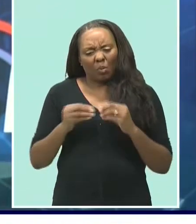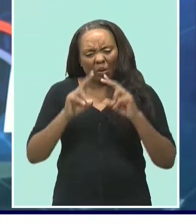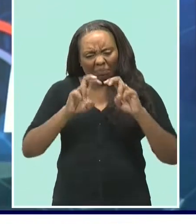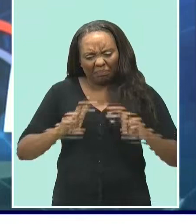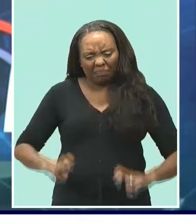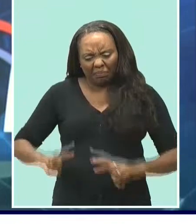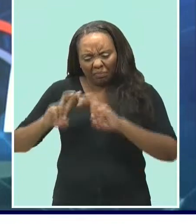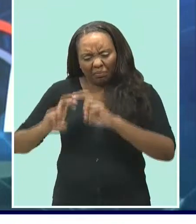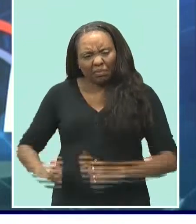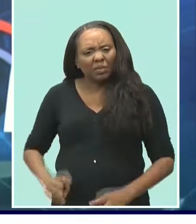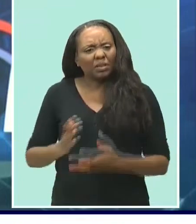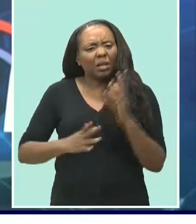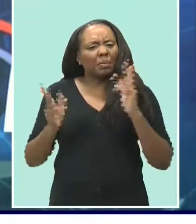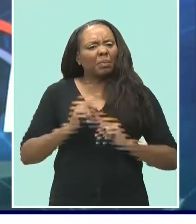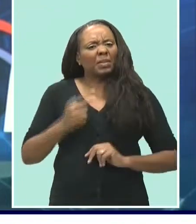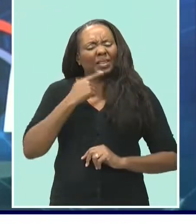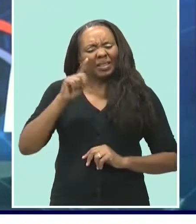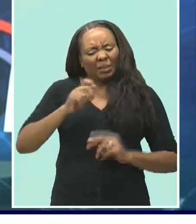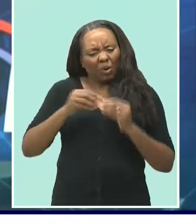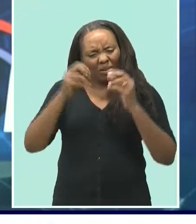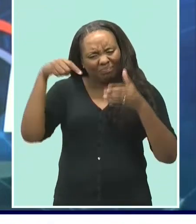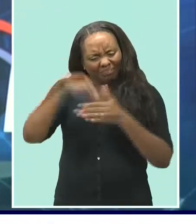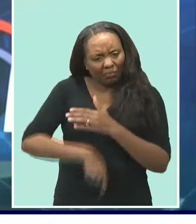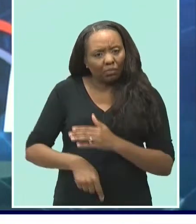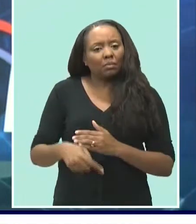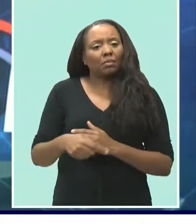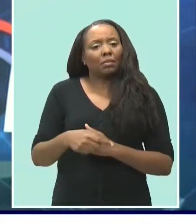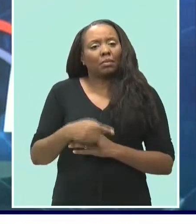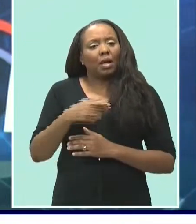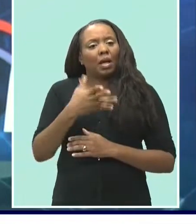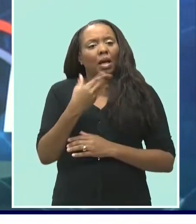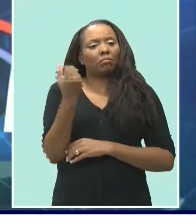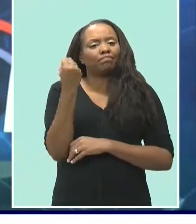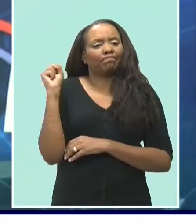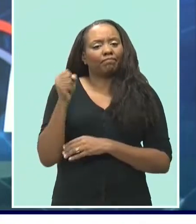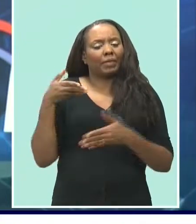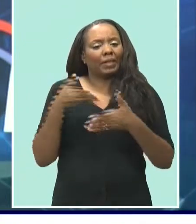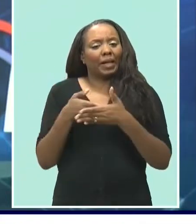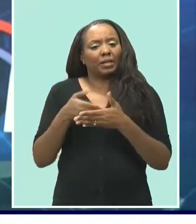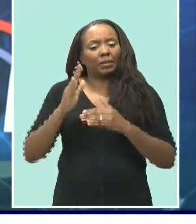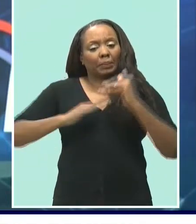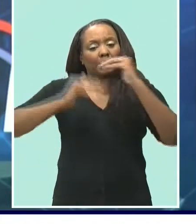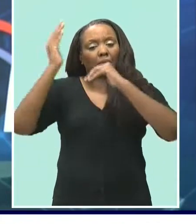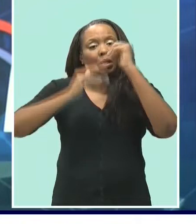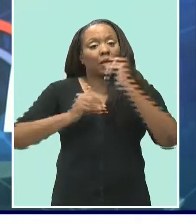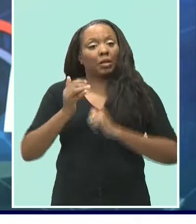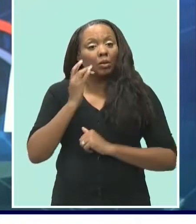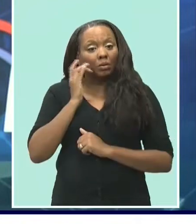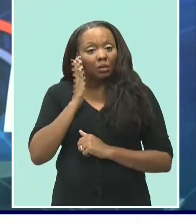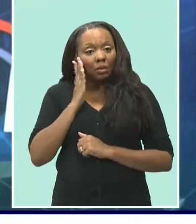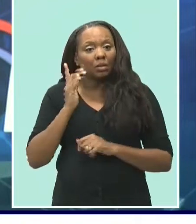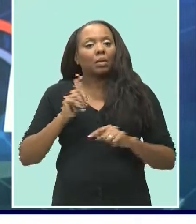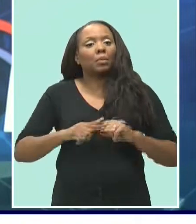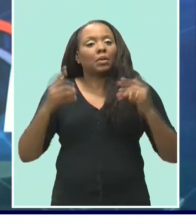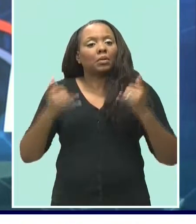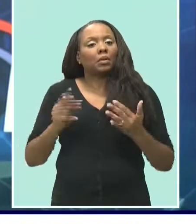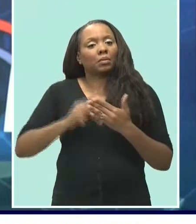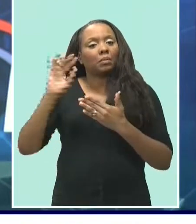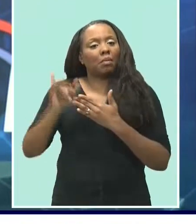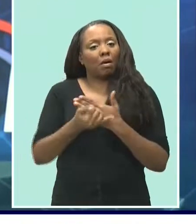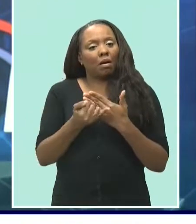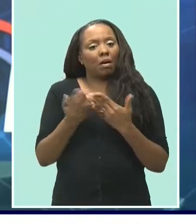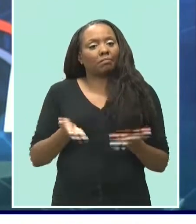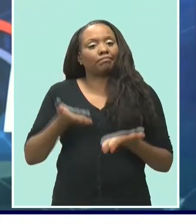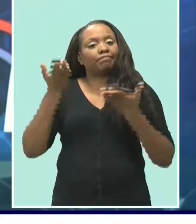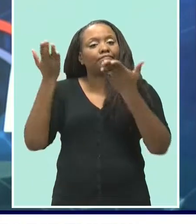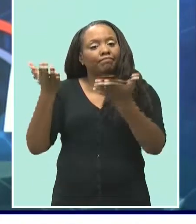contentious issue for some and led to a campaign against the construction of the hotel. Well, since presenting the project planned for Bay